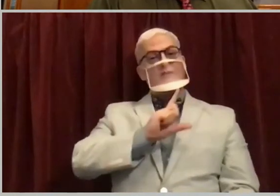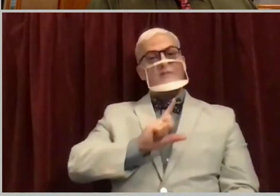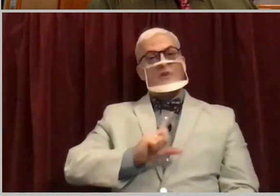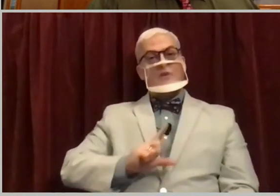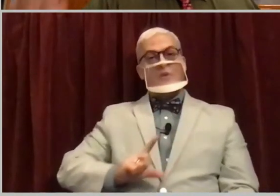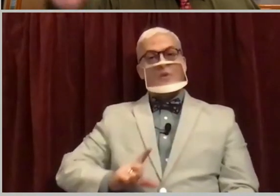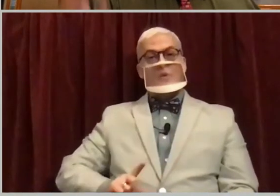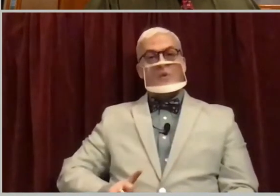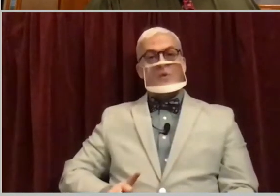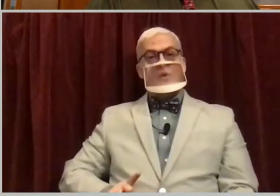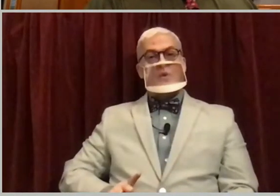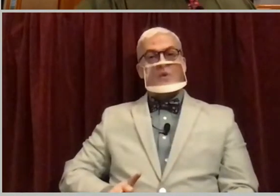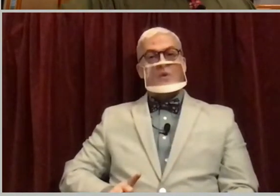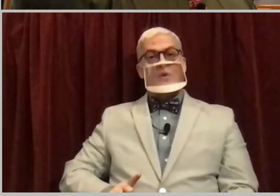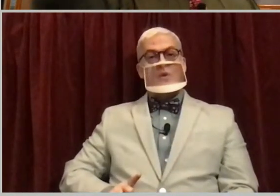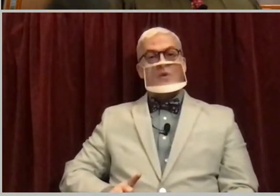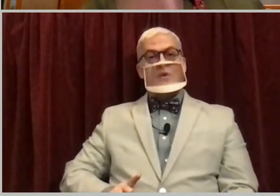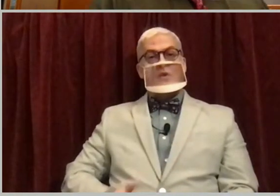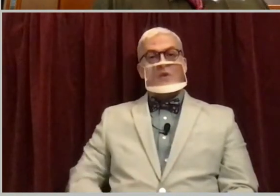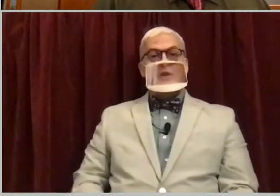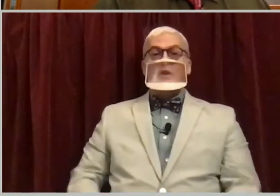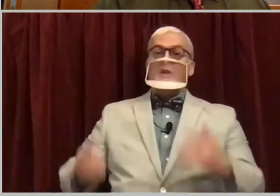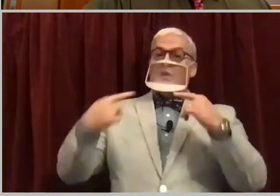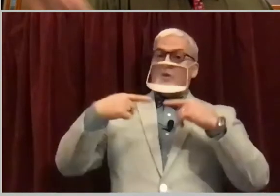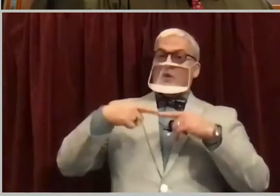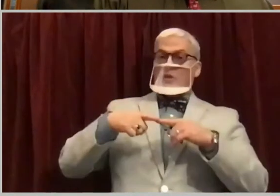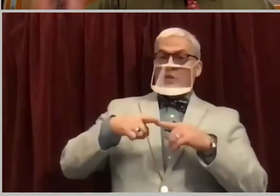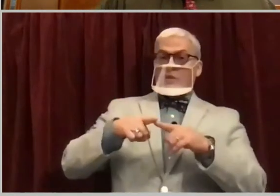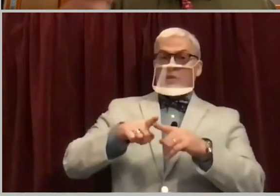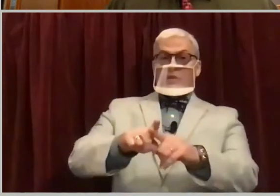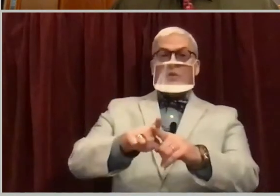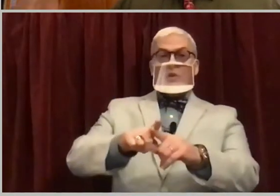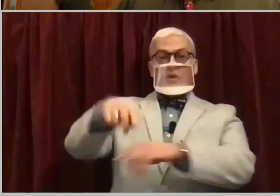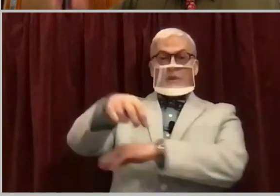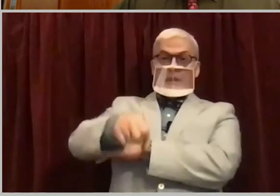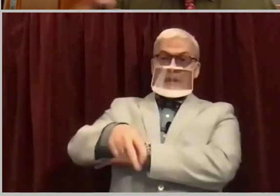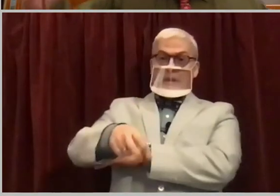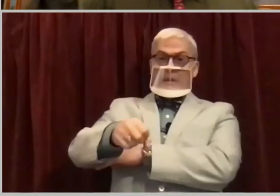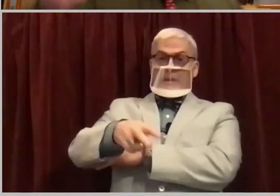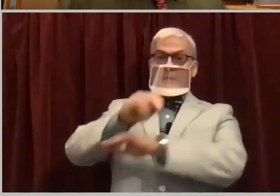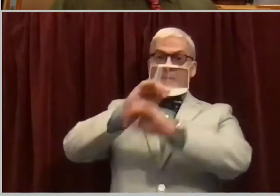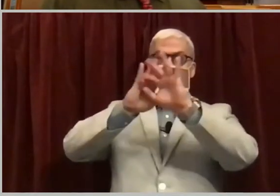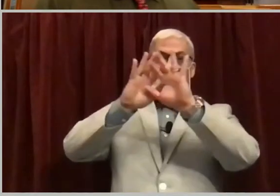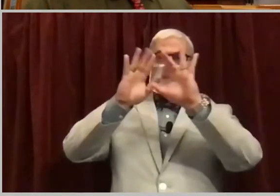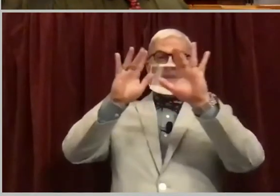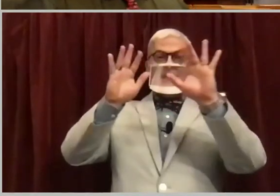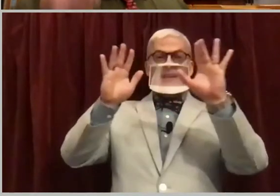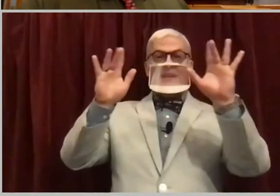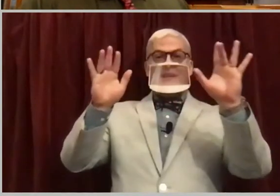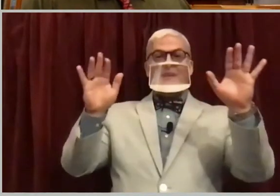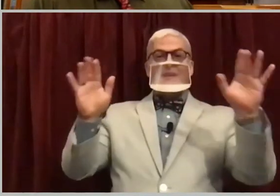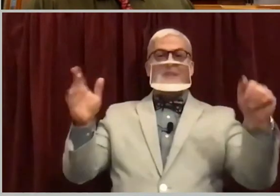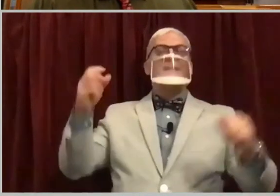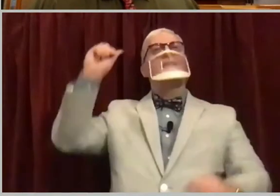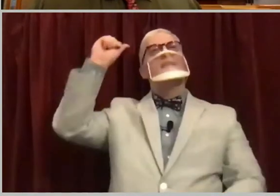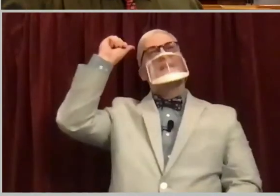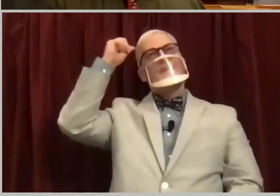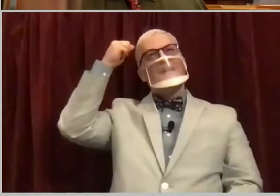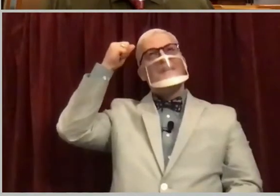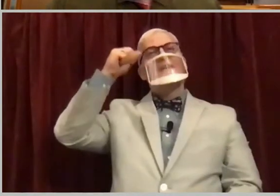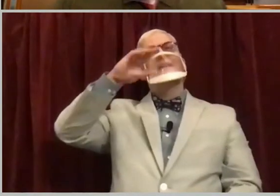Christ the Lord. It came upon the midnight